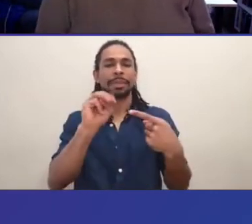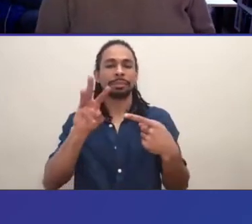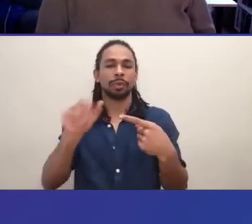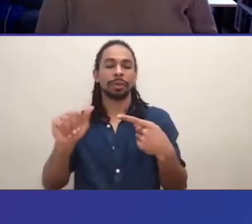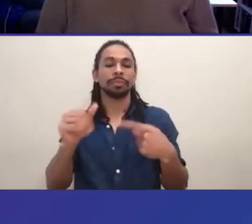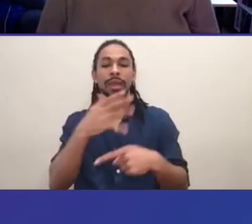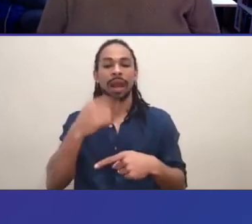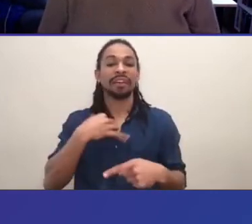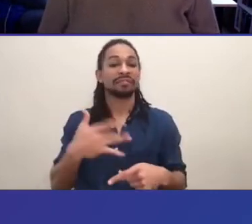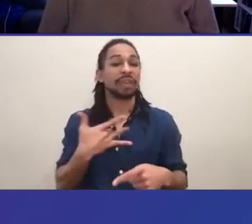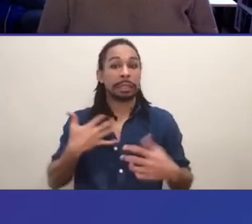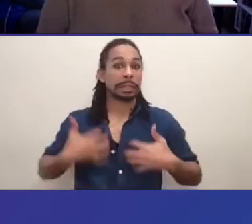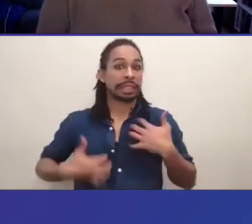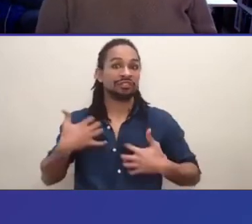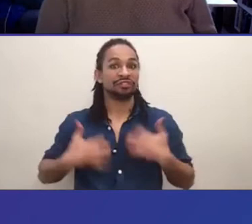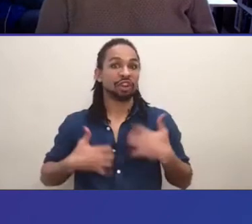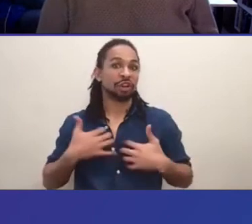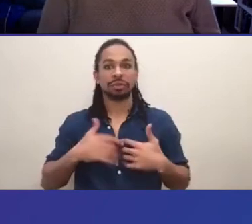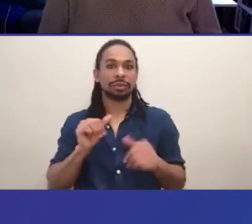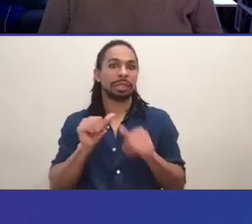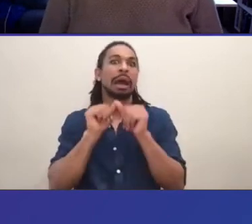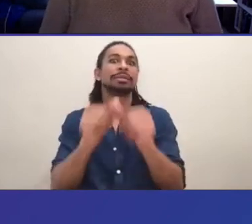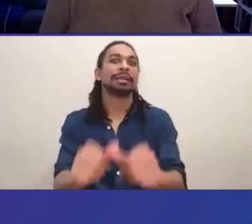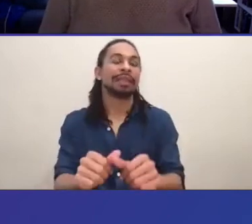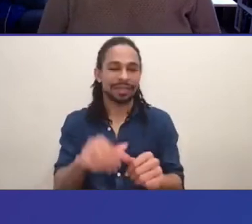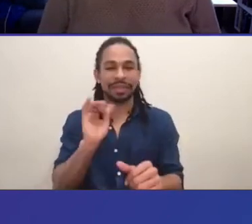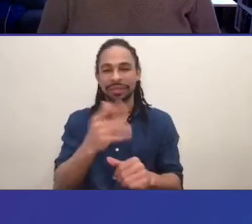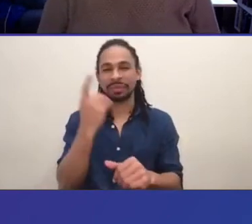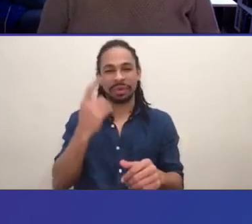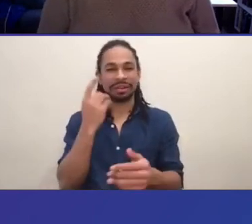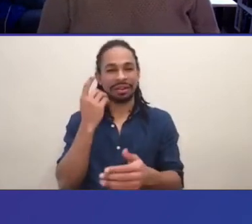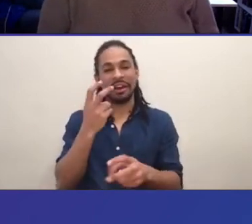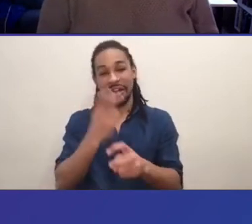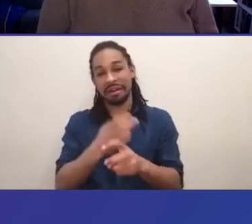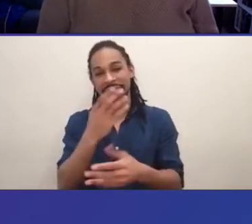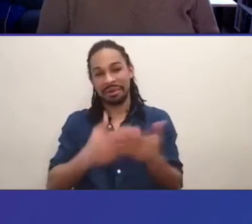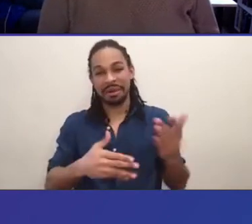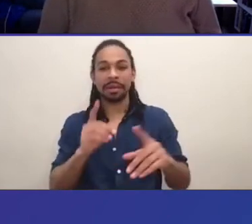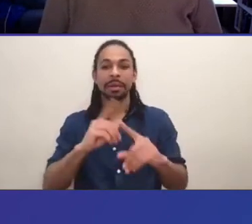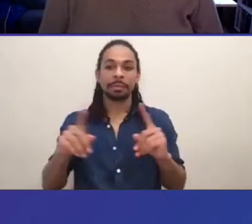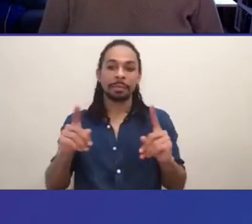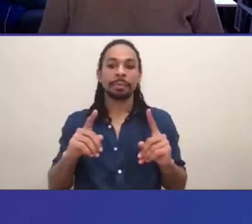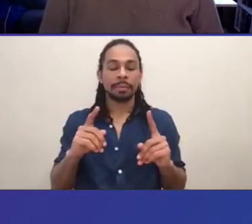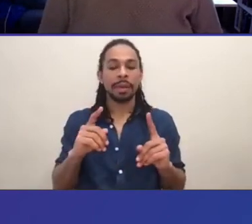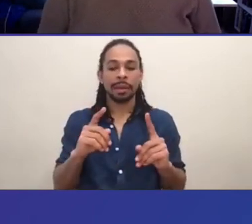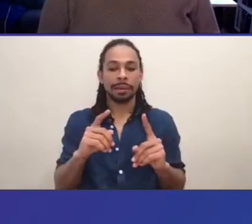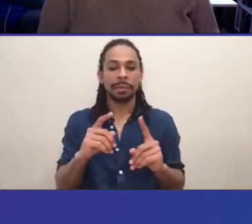continuously, which is like, that is one of the hard things about keeping at it, but it's also